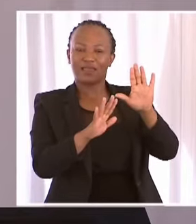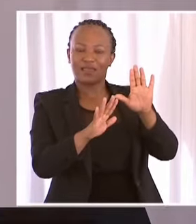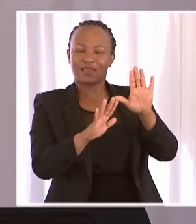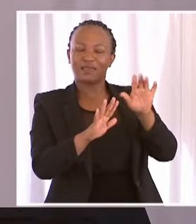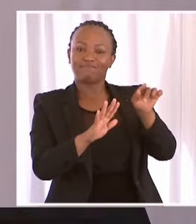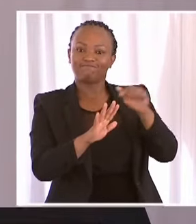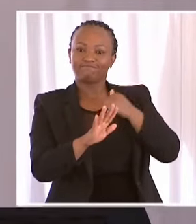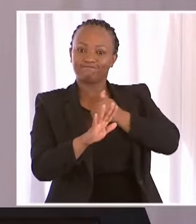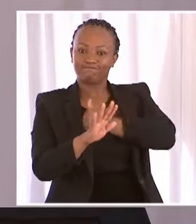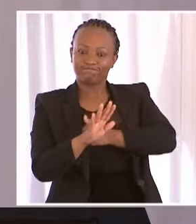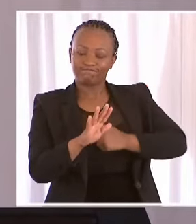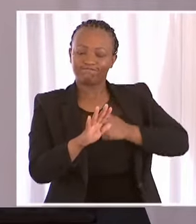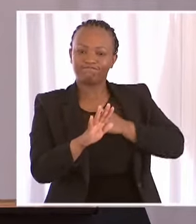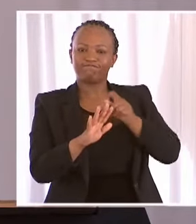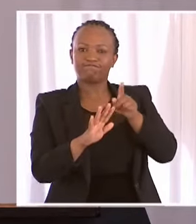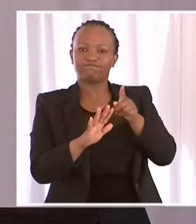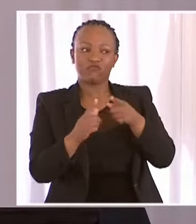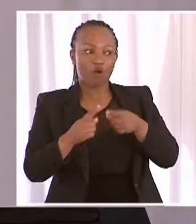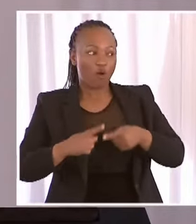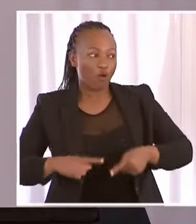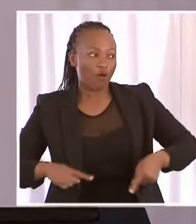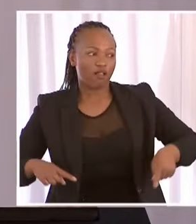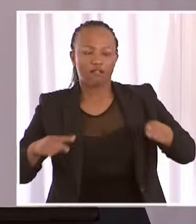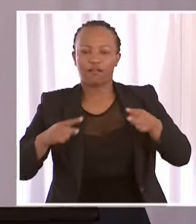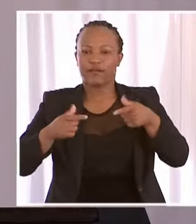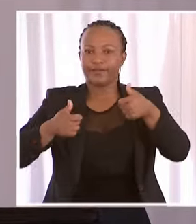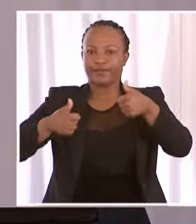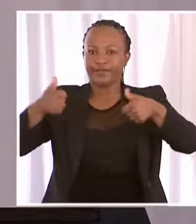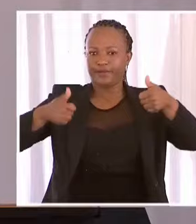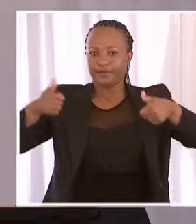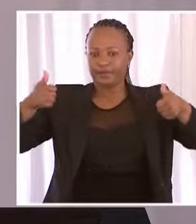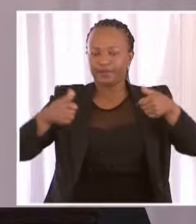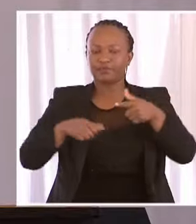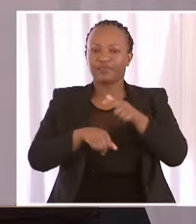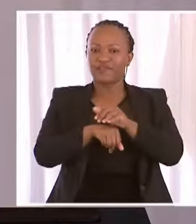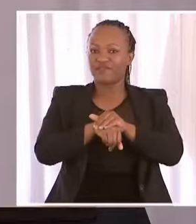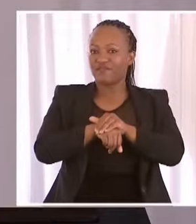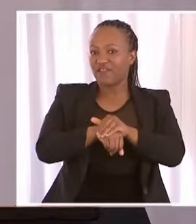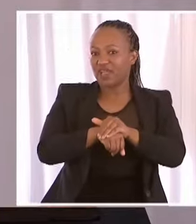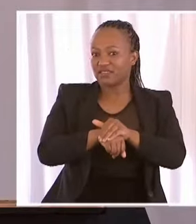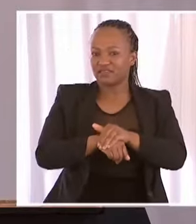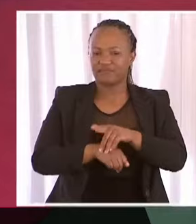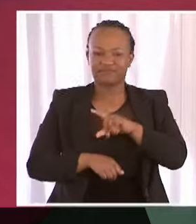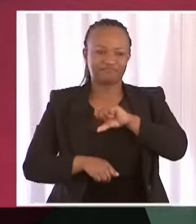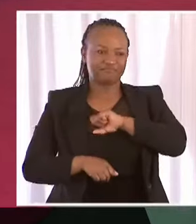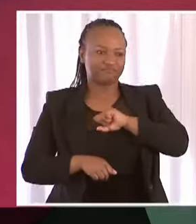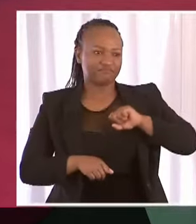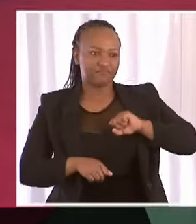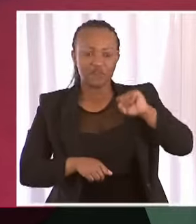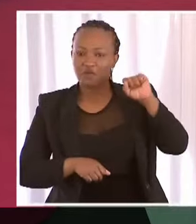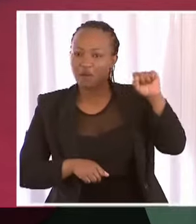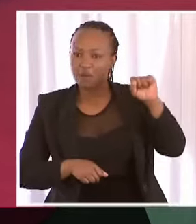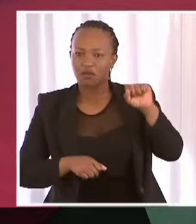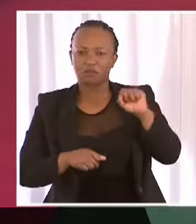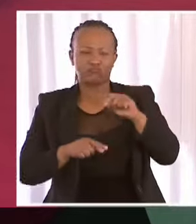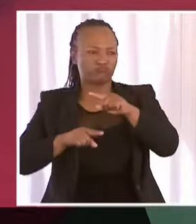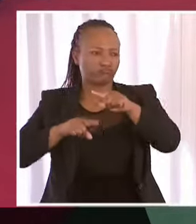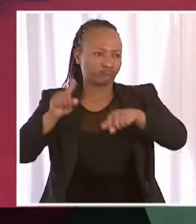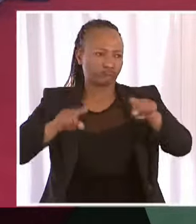All dignitaries here, friends, comrades, etc.